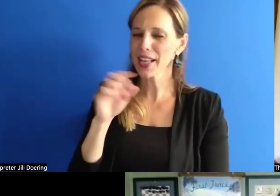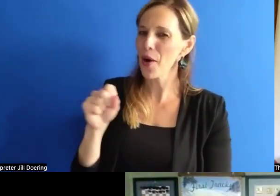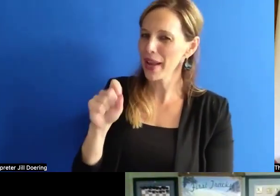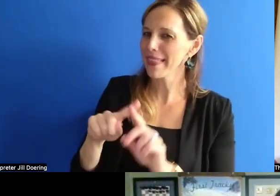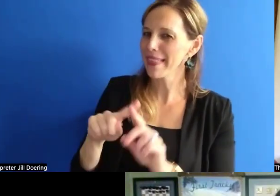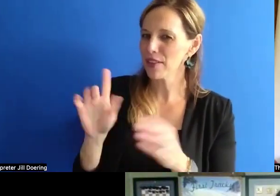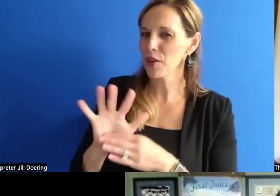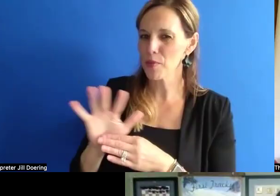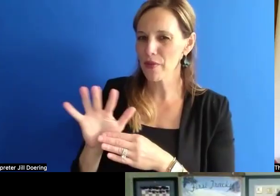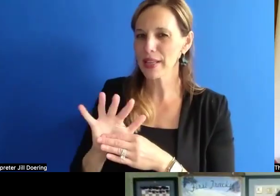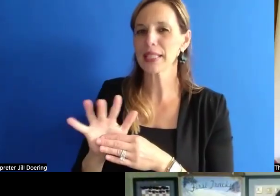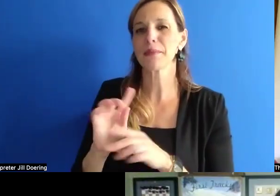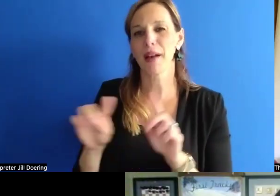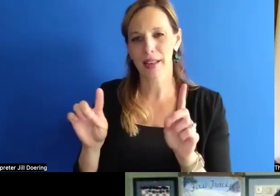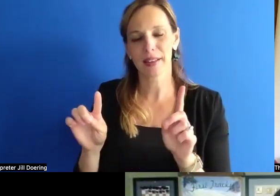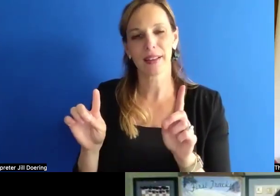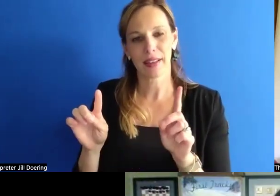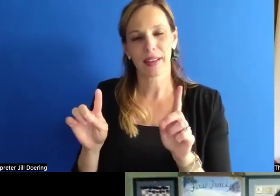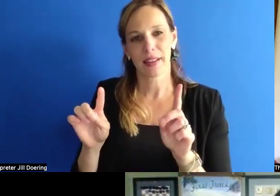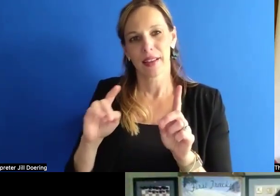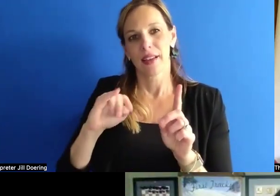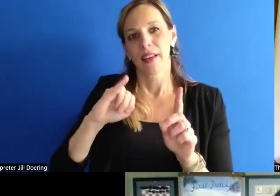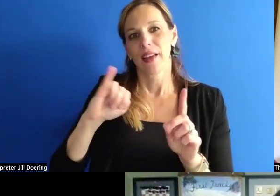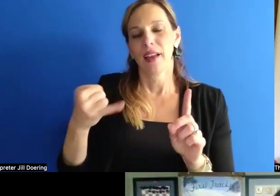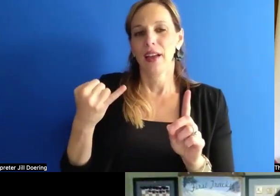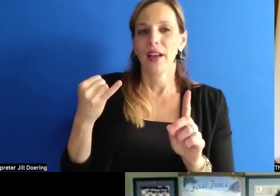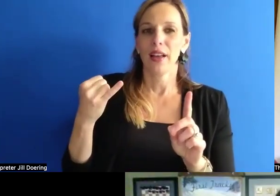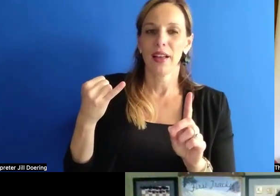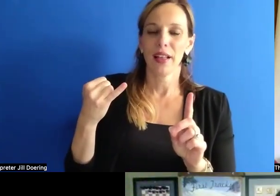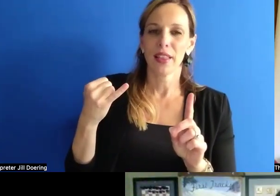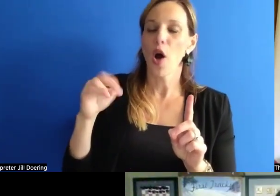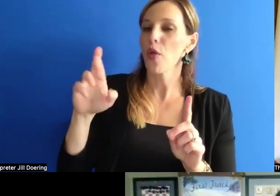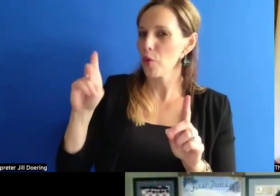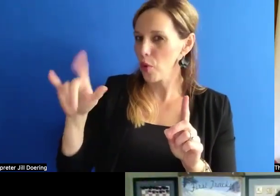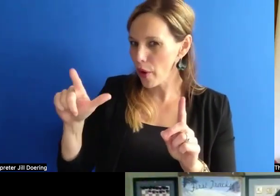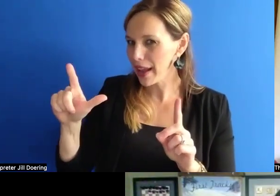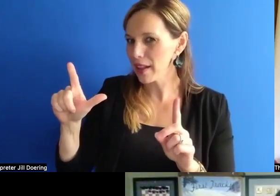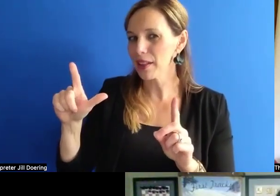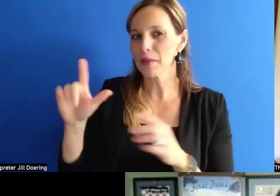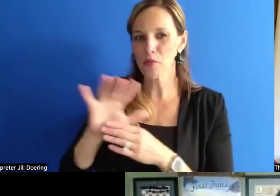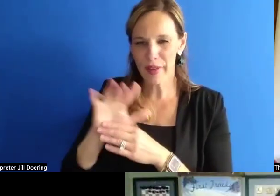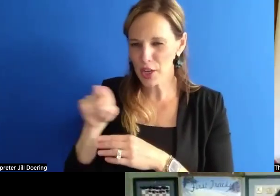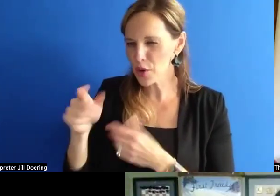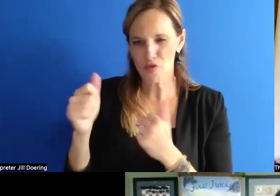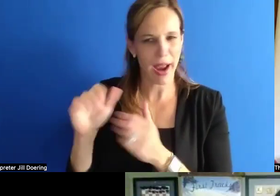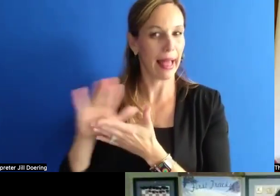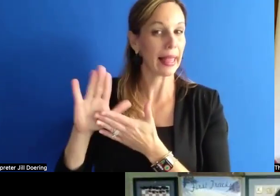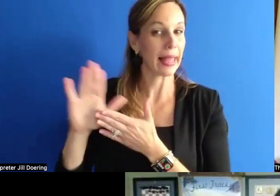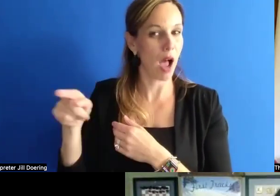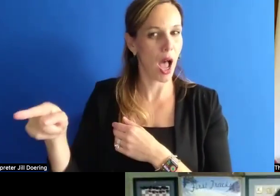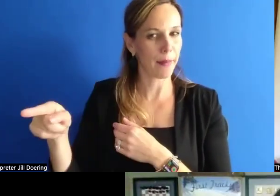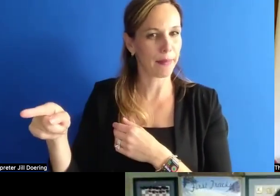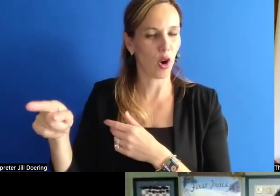can't recall it. But it was when Jackson was a warrior and you were trying to clean him up,